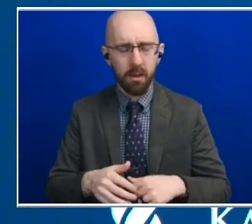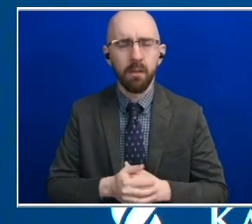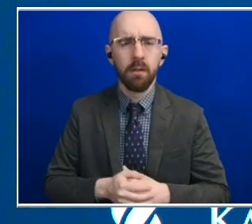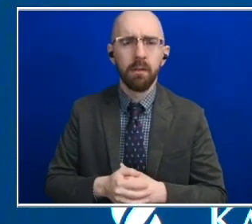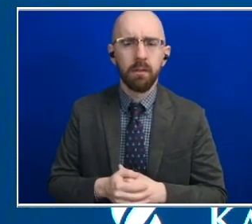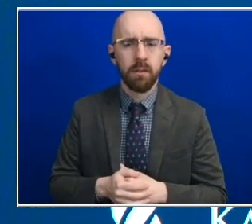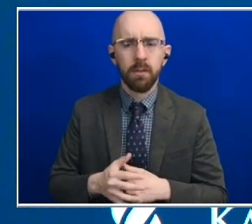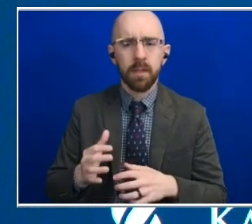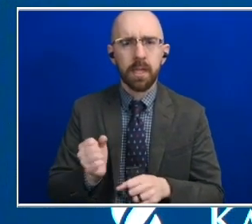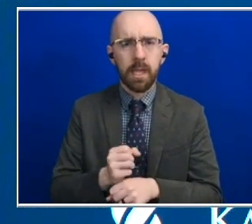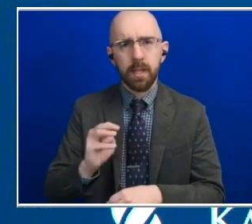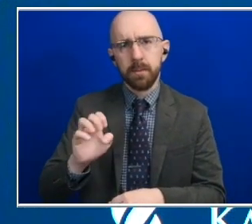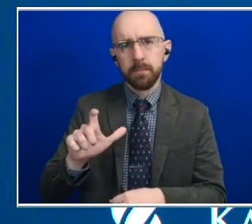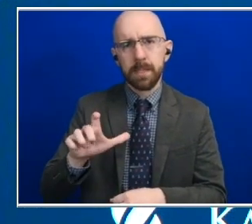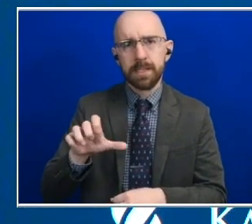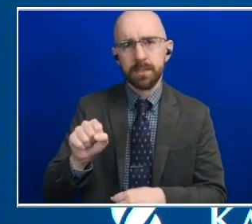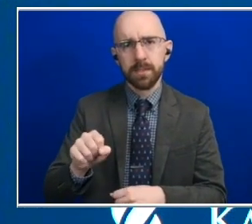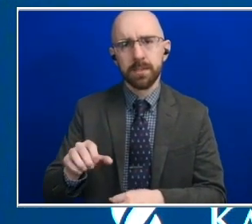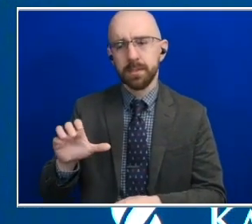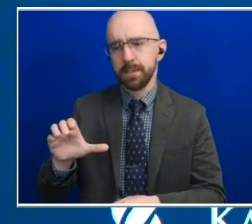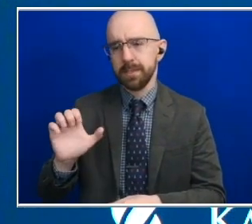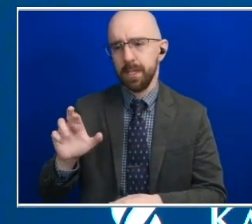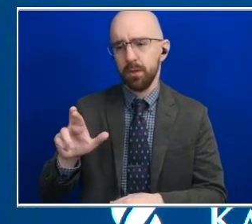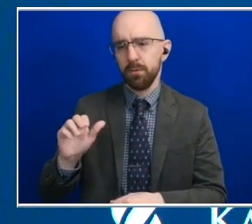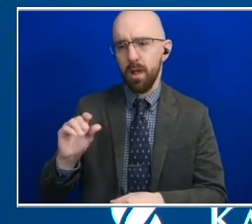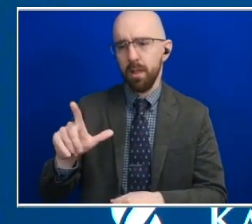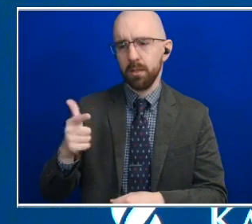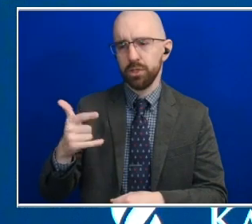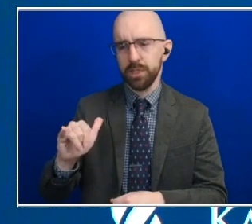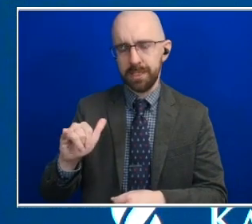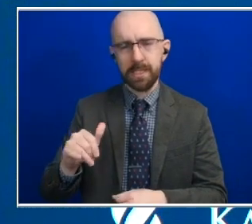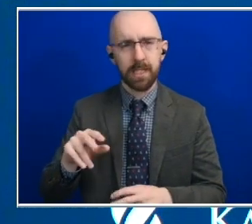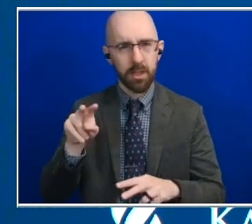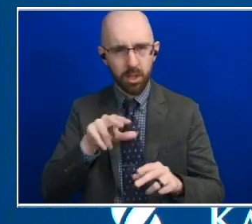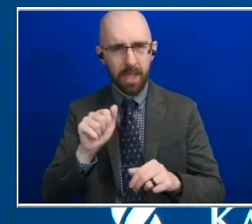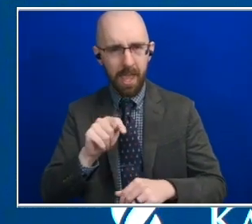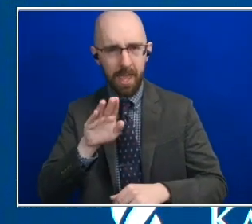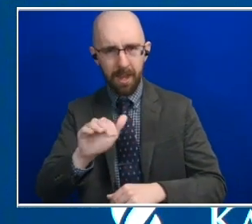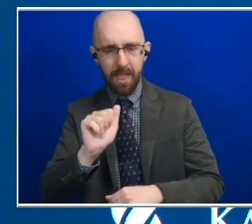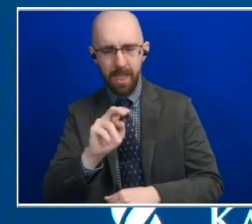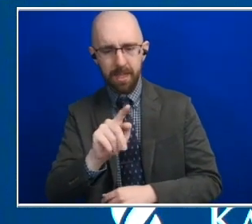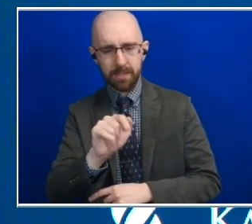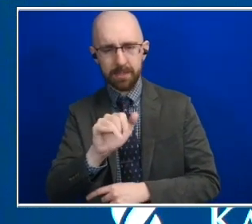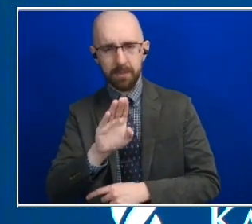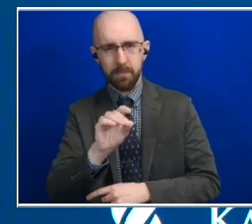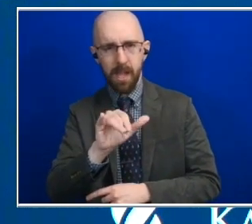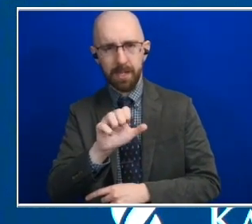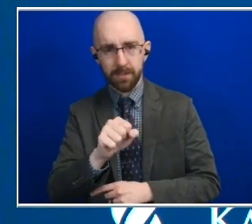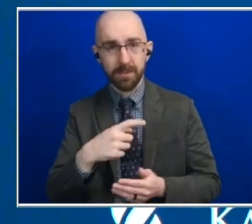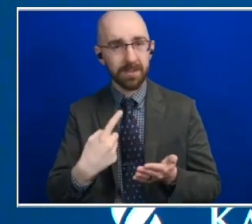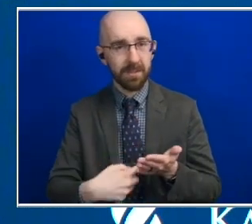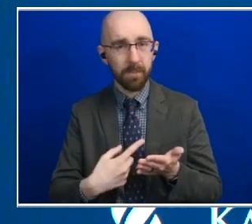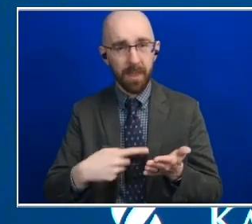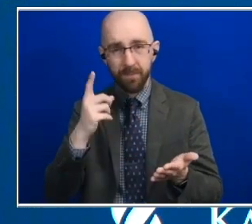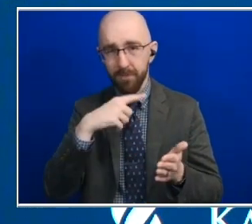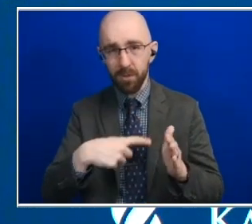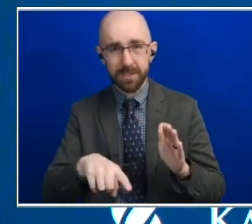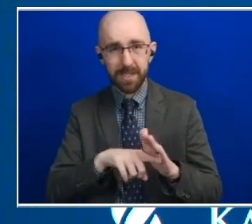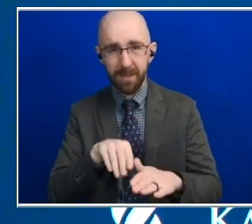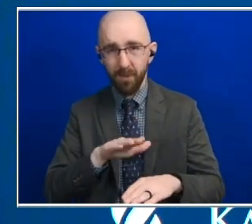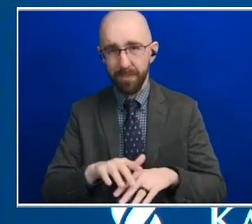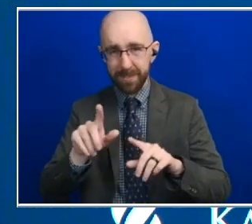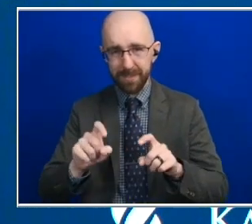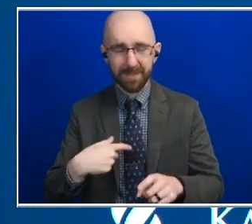measles serology looking at antibody levels. Sometimes there can be false negatives on those tests. I think the best thing is to talk to